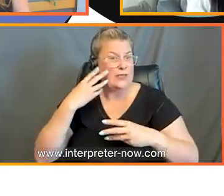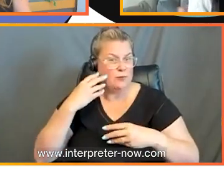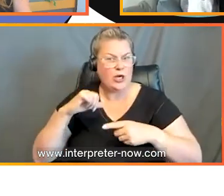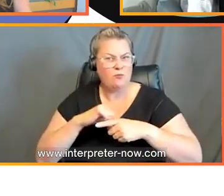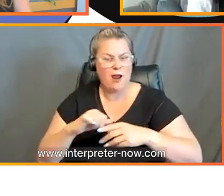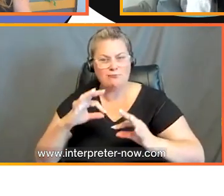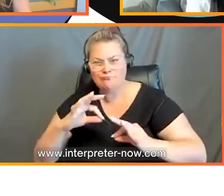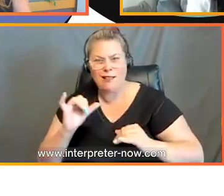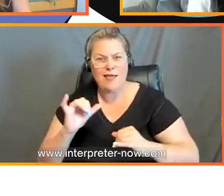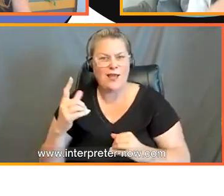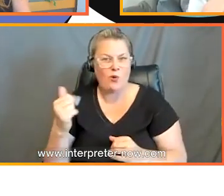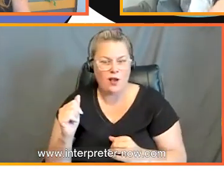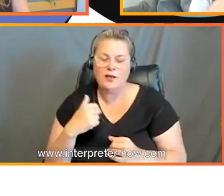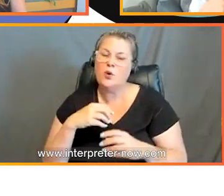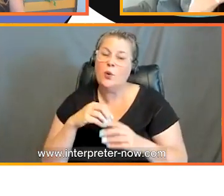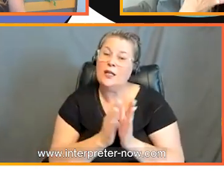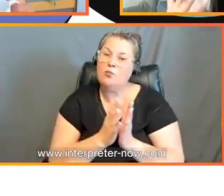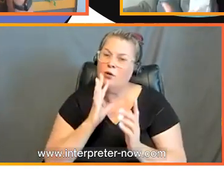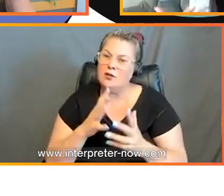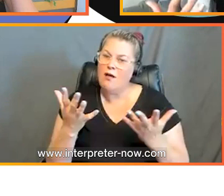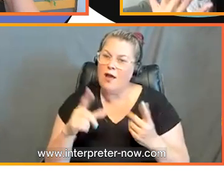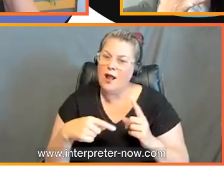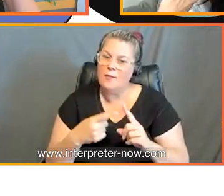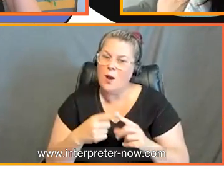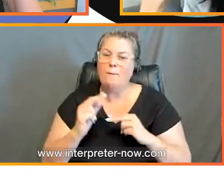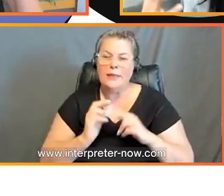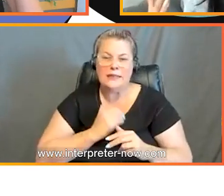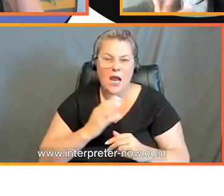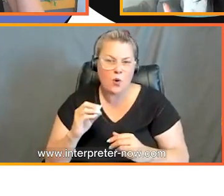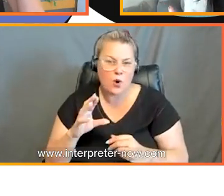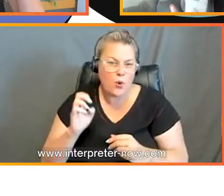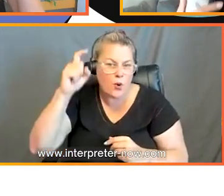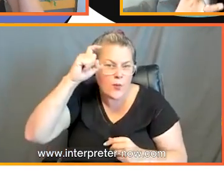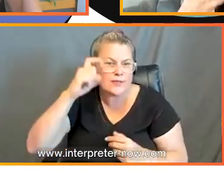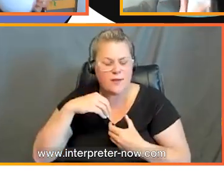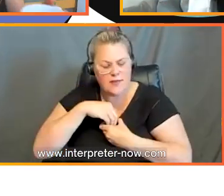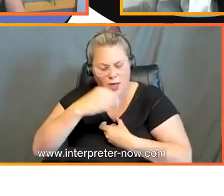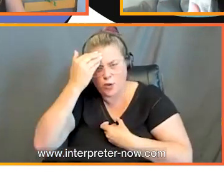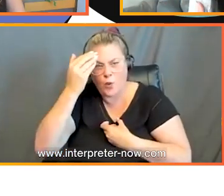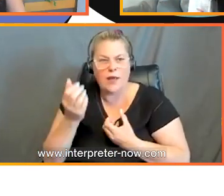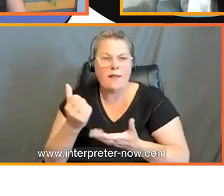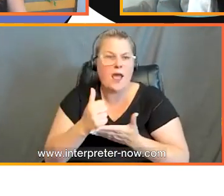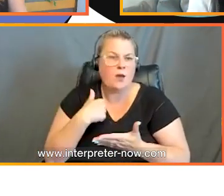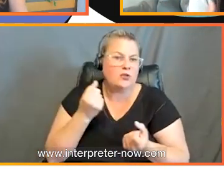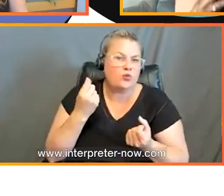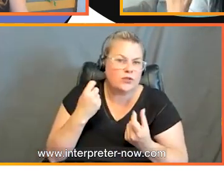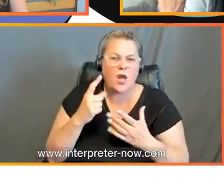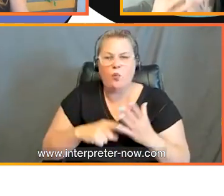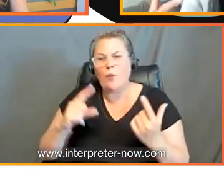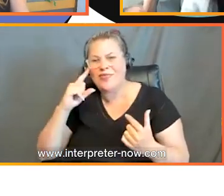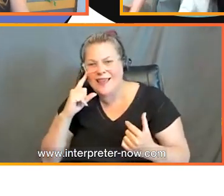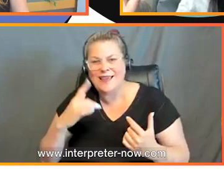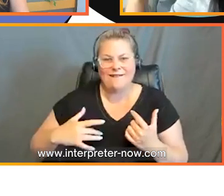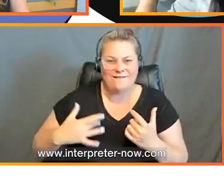about, again, building our core wisdom, the inner knowing that helps us to understand what we're thinking and feeling, sensing it in our body,